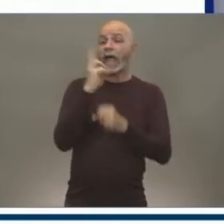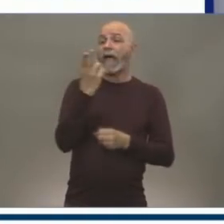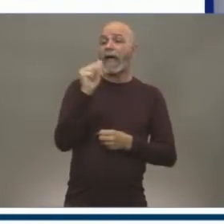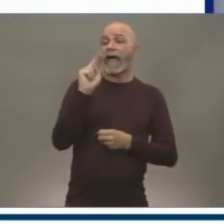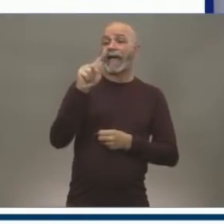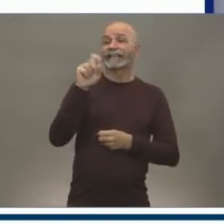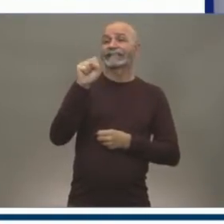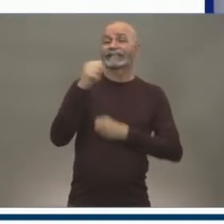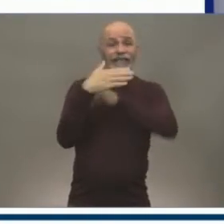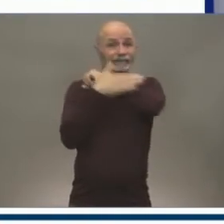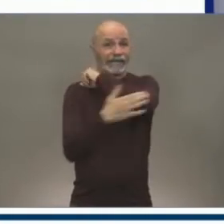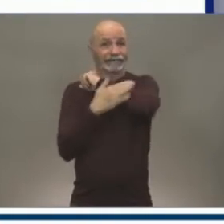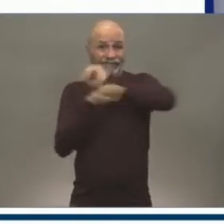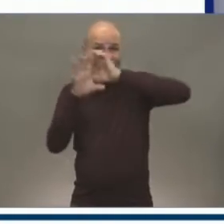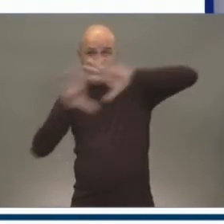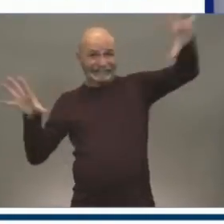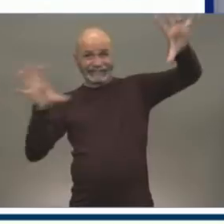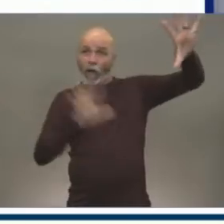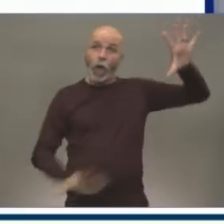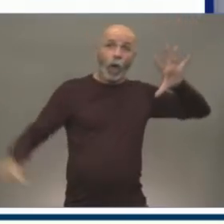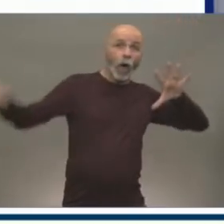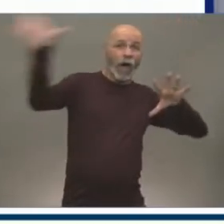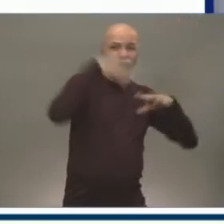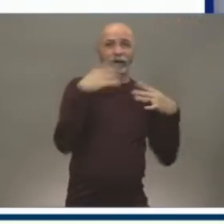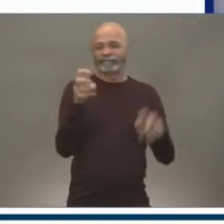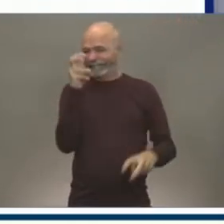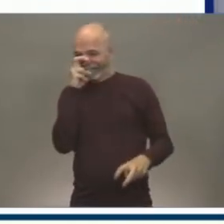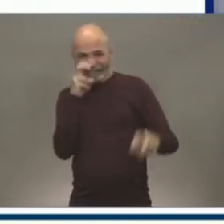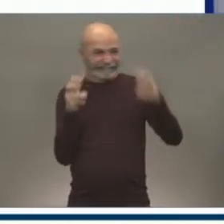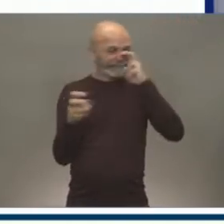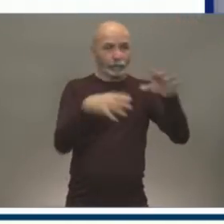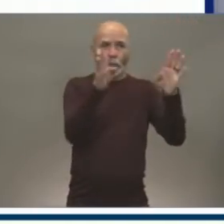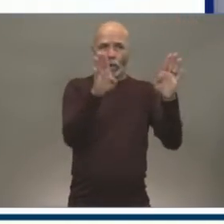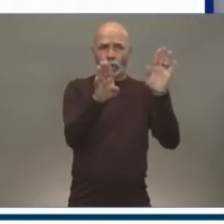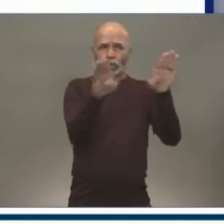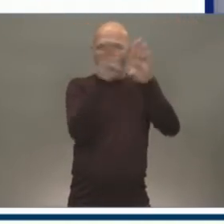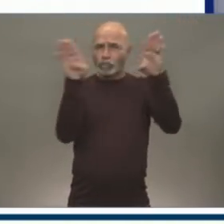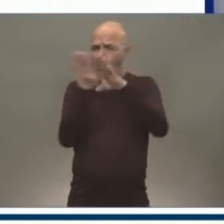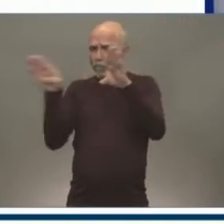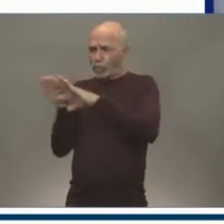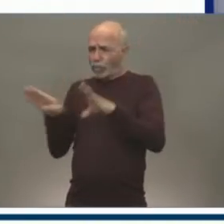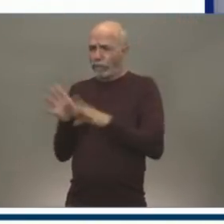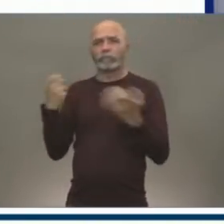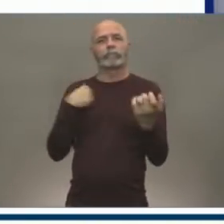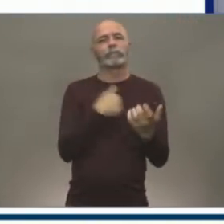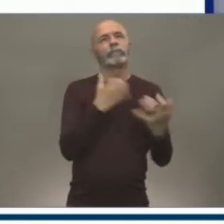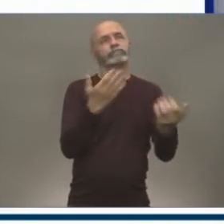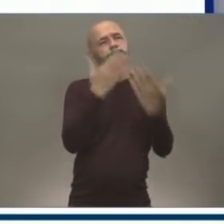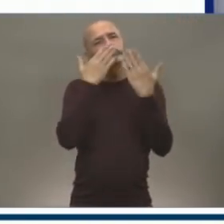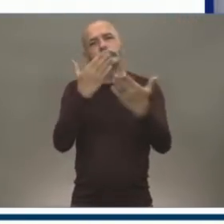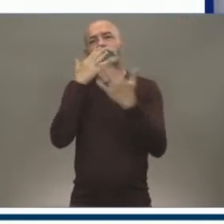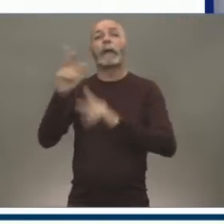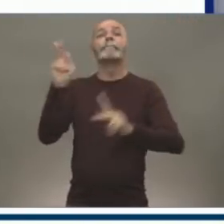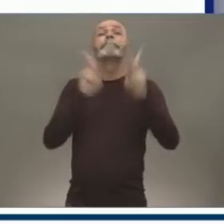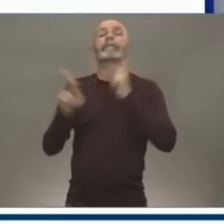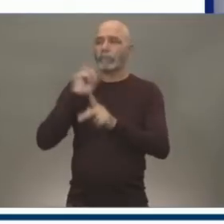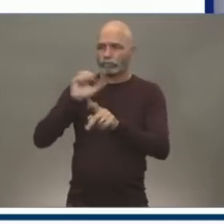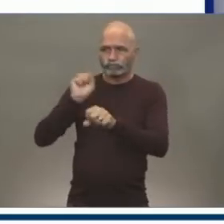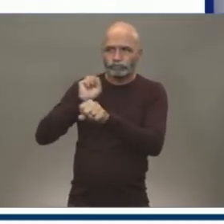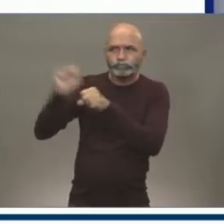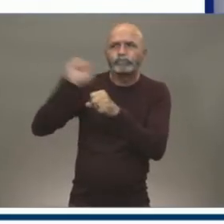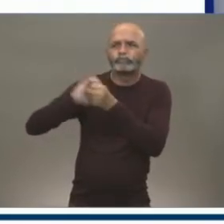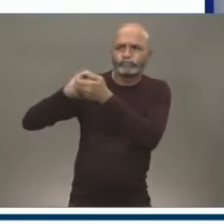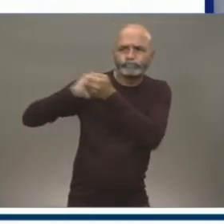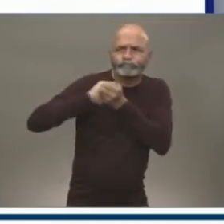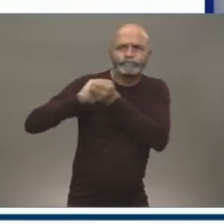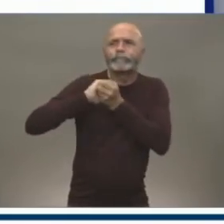cooperation after they've been ordered to close. And I want to thank everyone for working with us to follow these new measures.